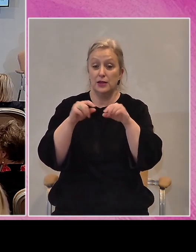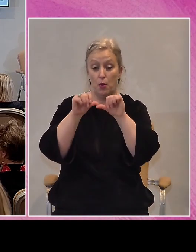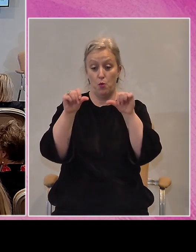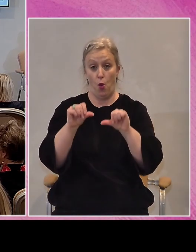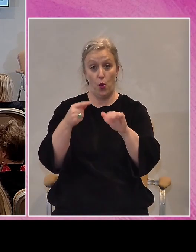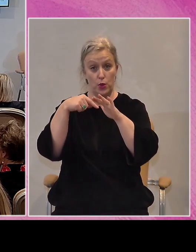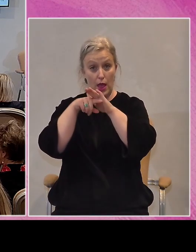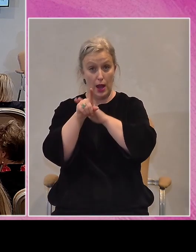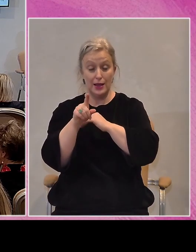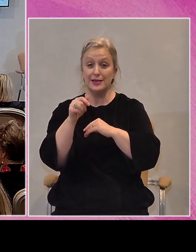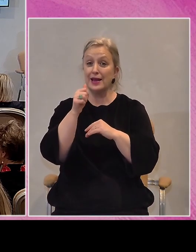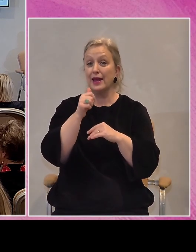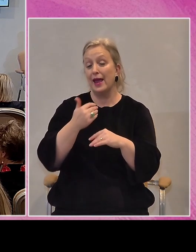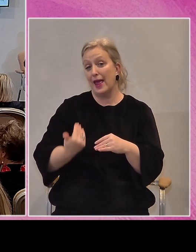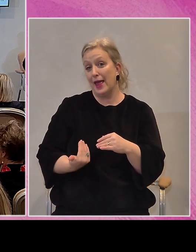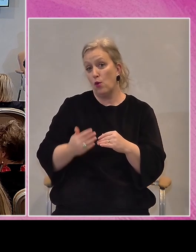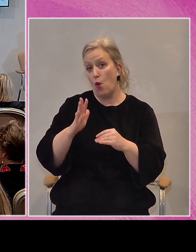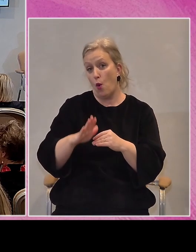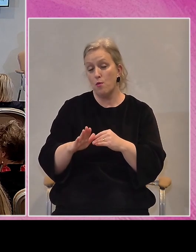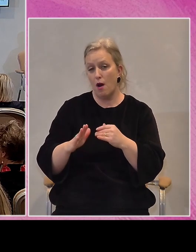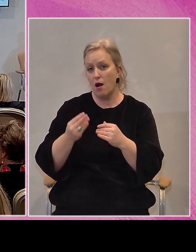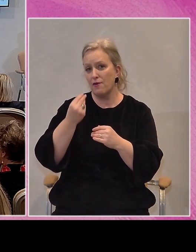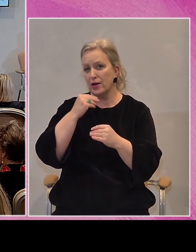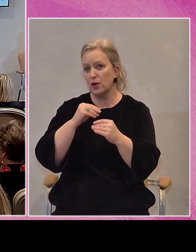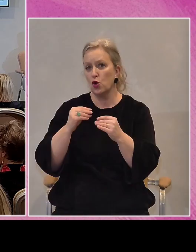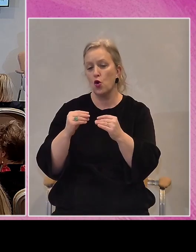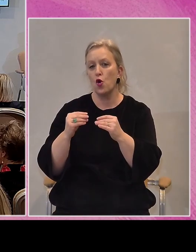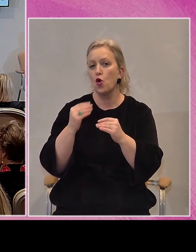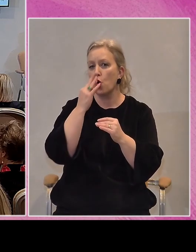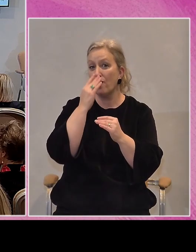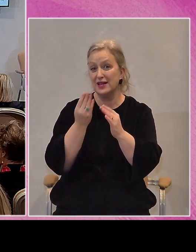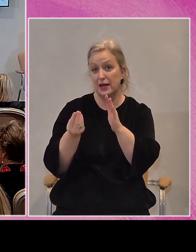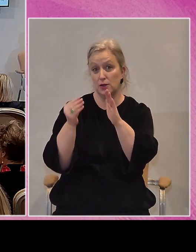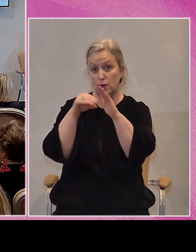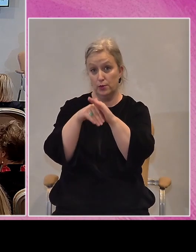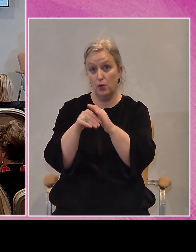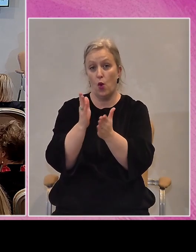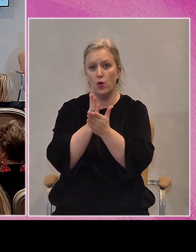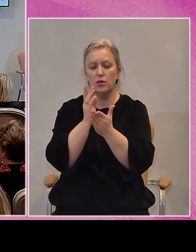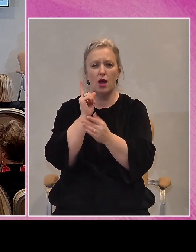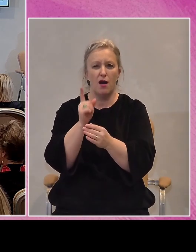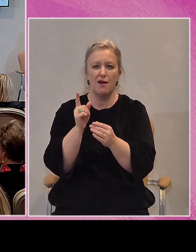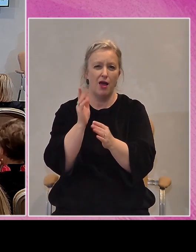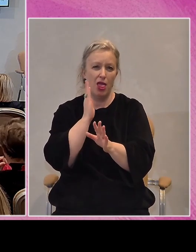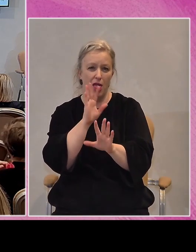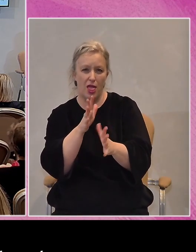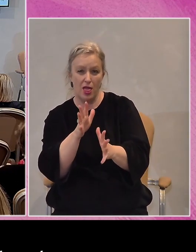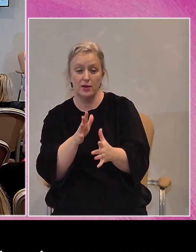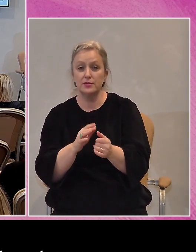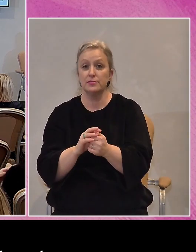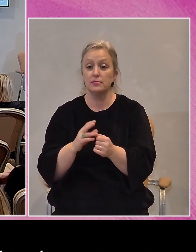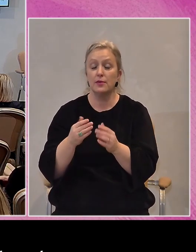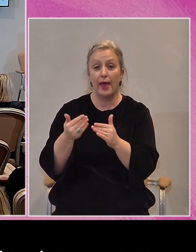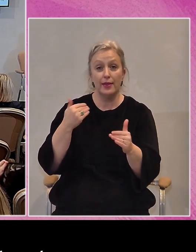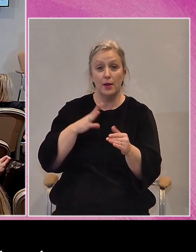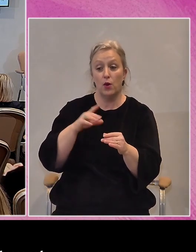I'll put my answer in plain language. In the technical model, there is a life quality coefficient, but this is abstract, and